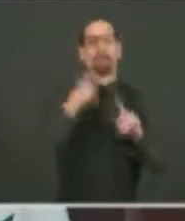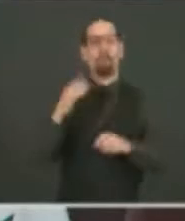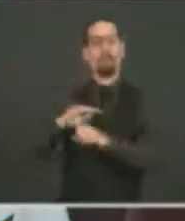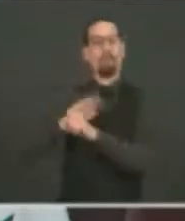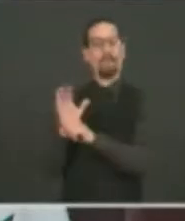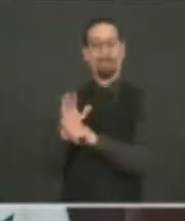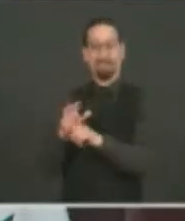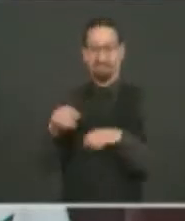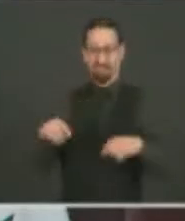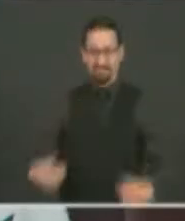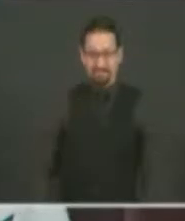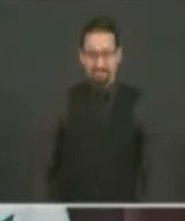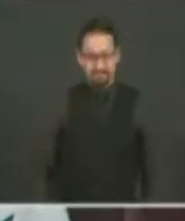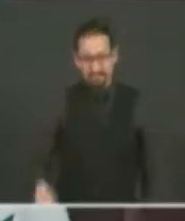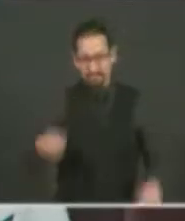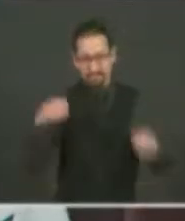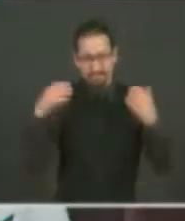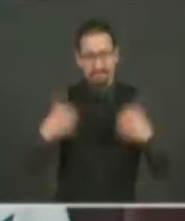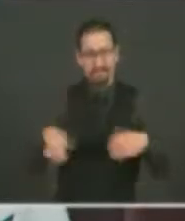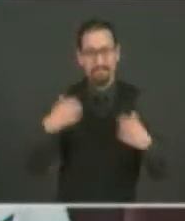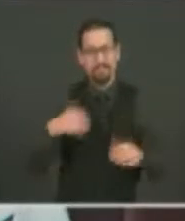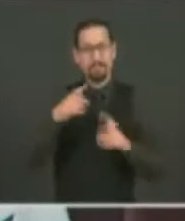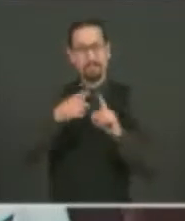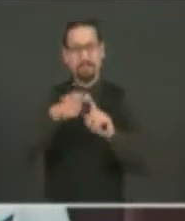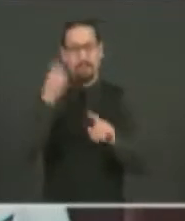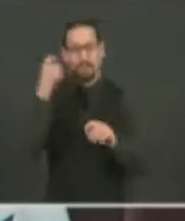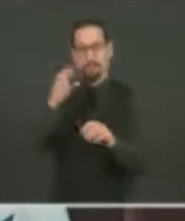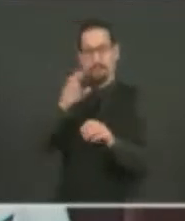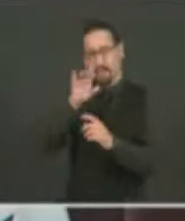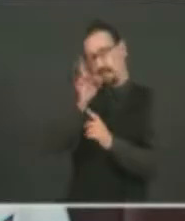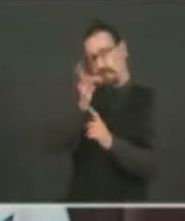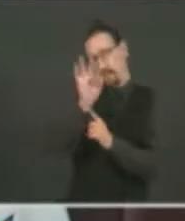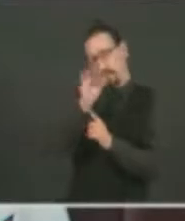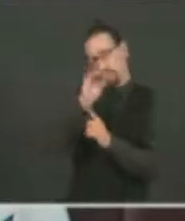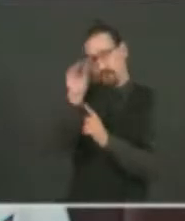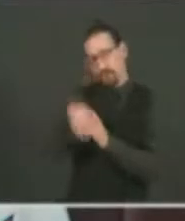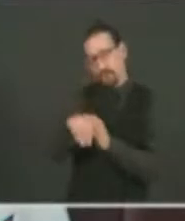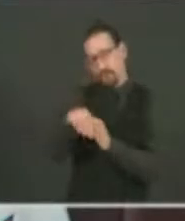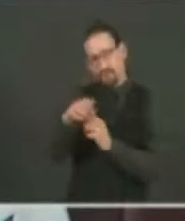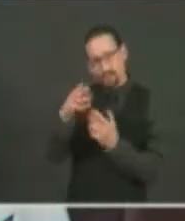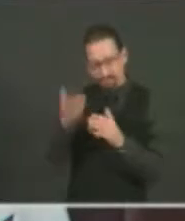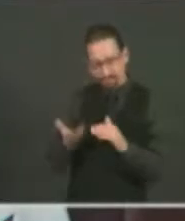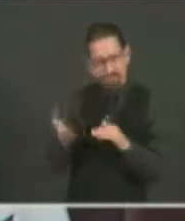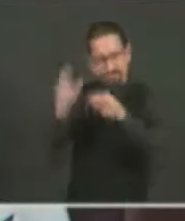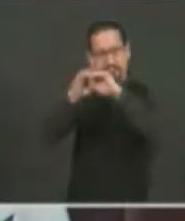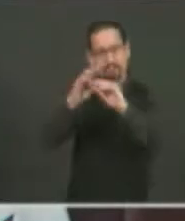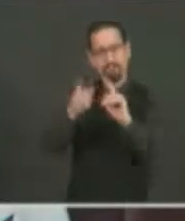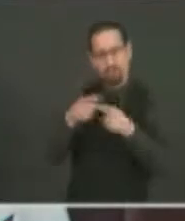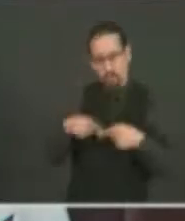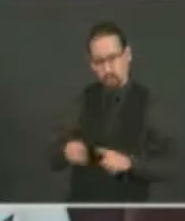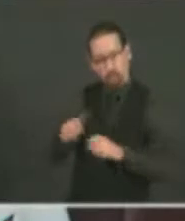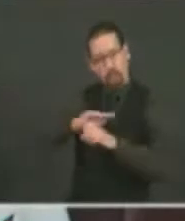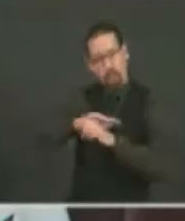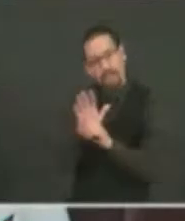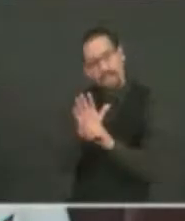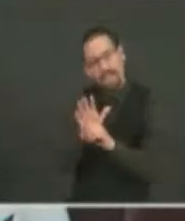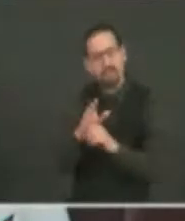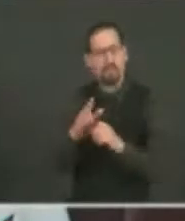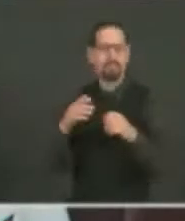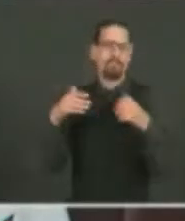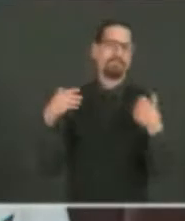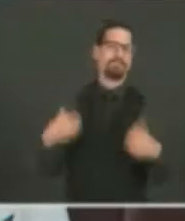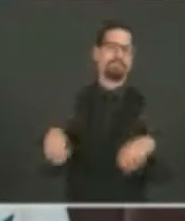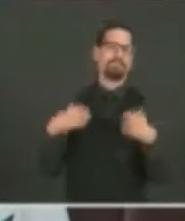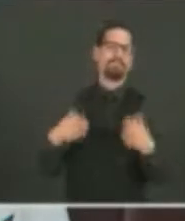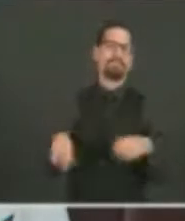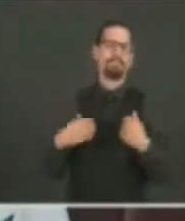Now, I understand that there's still a lot of pain out there. A lot of small businesses are barely getting by.